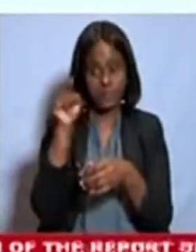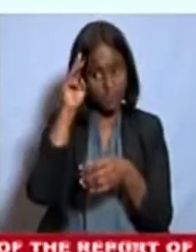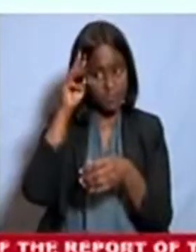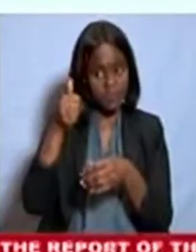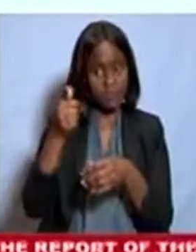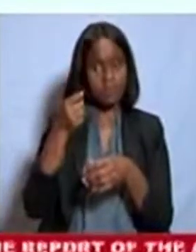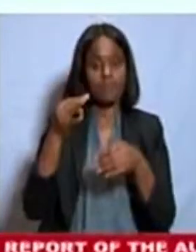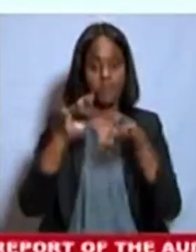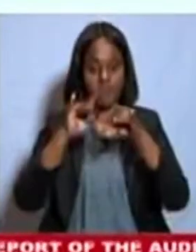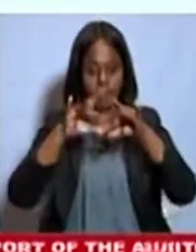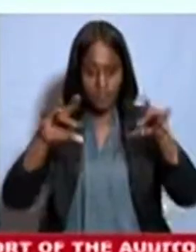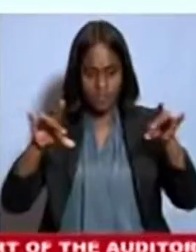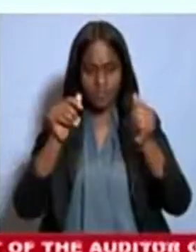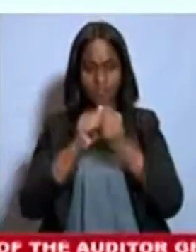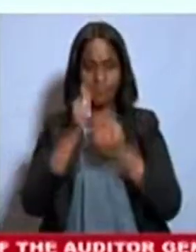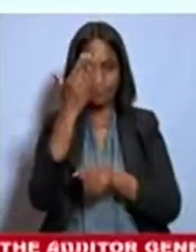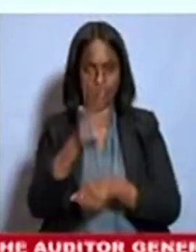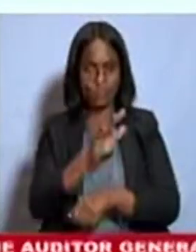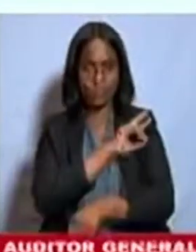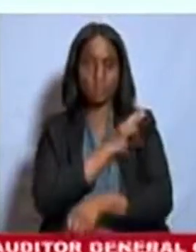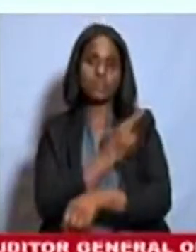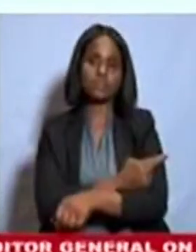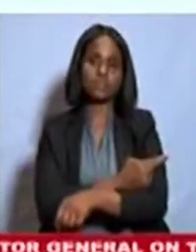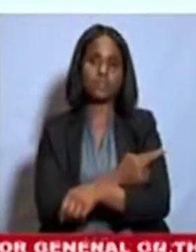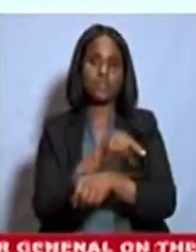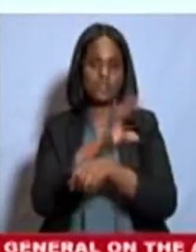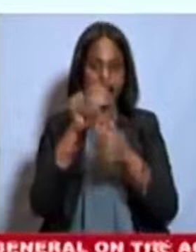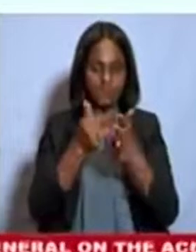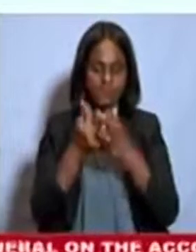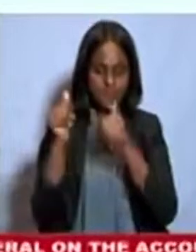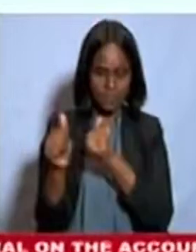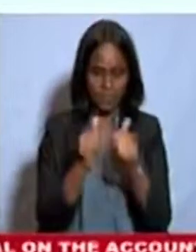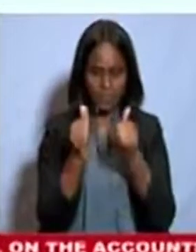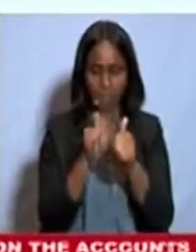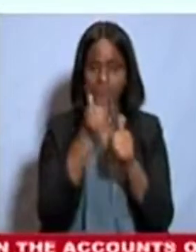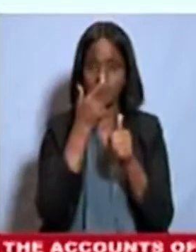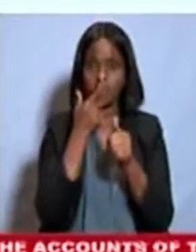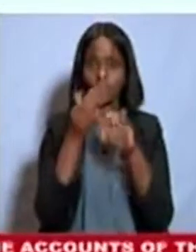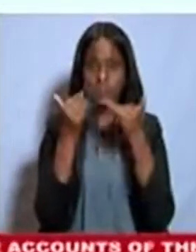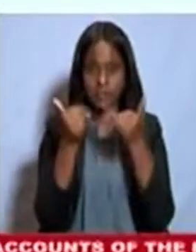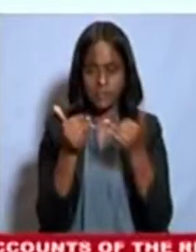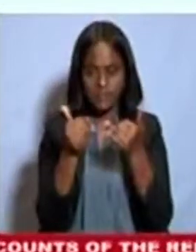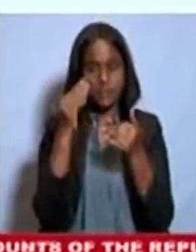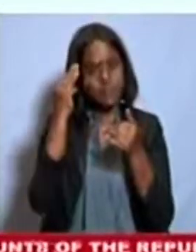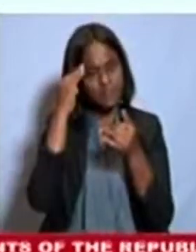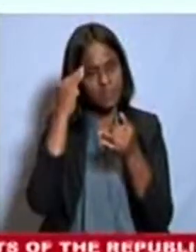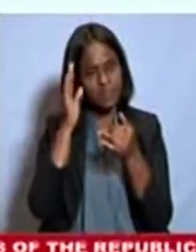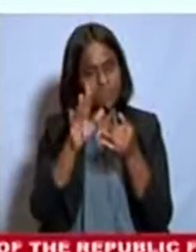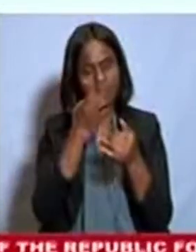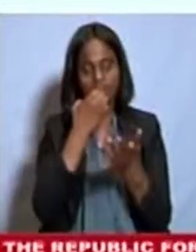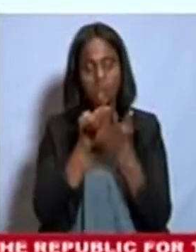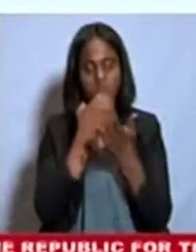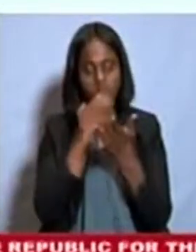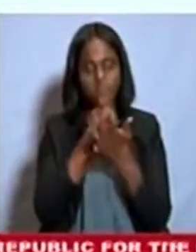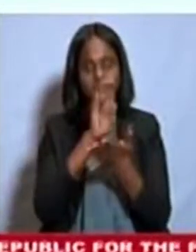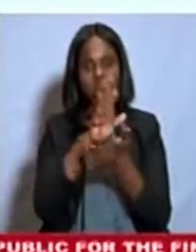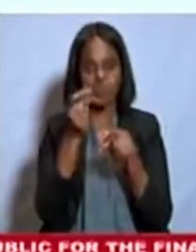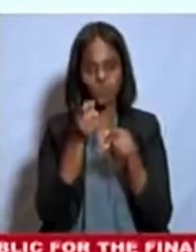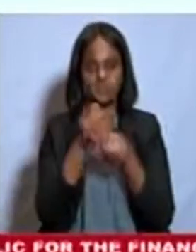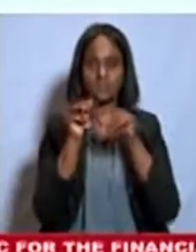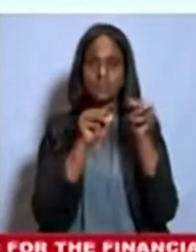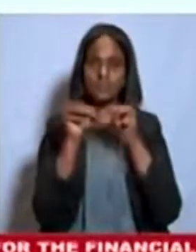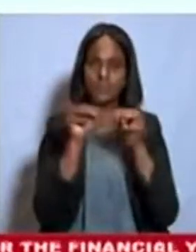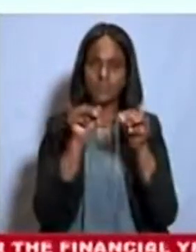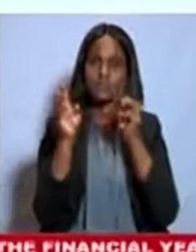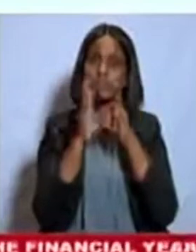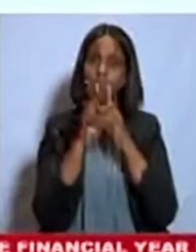of Lands and Natural Resources. Corrective action. It is considered as evidence from the management